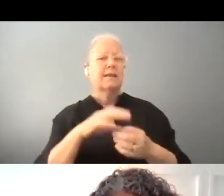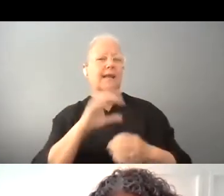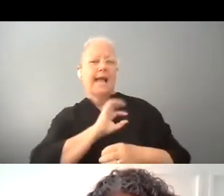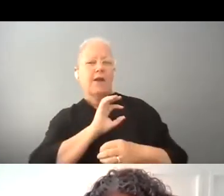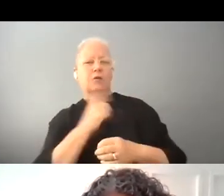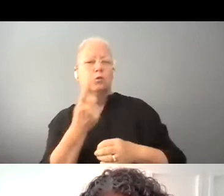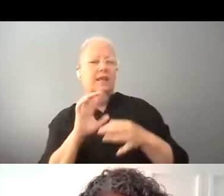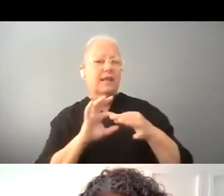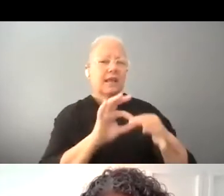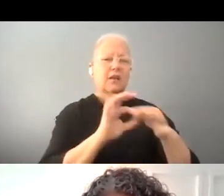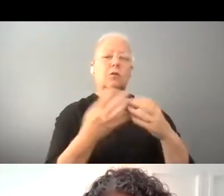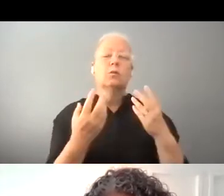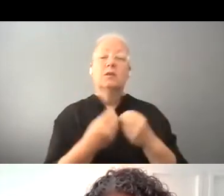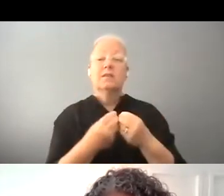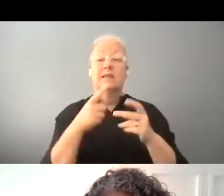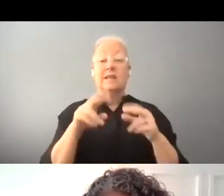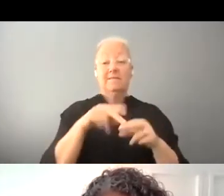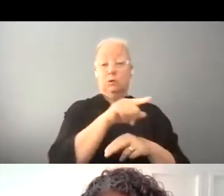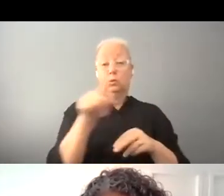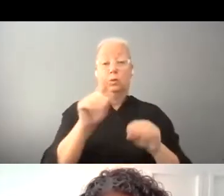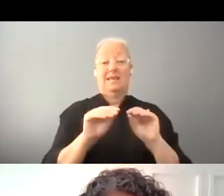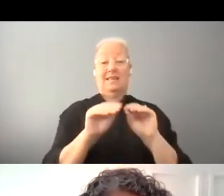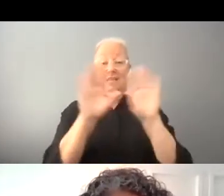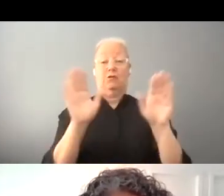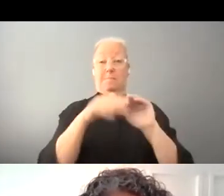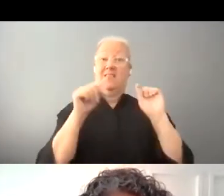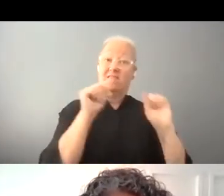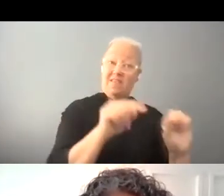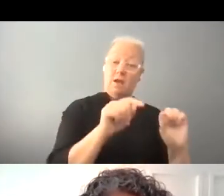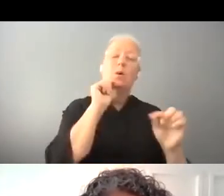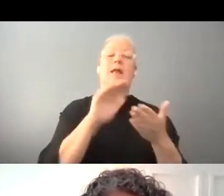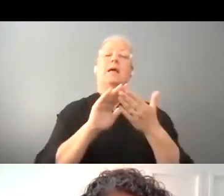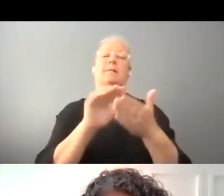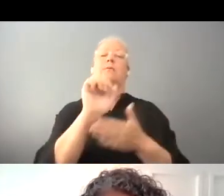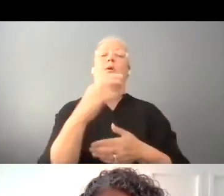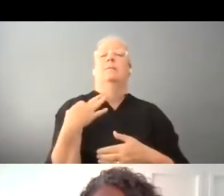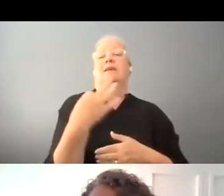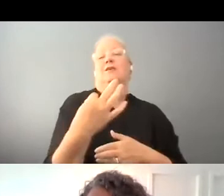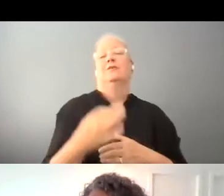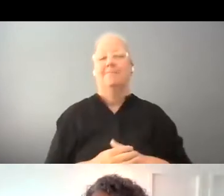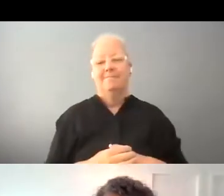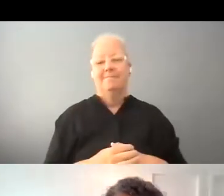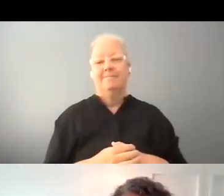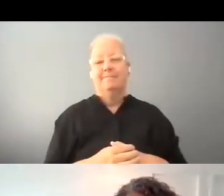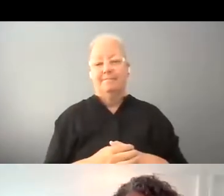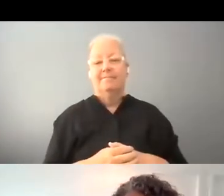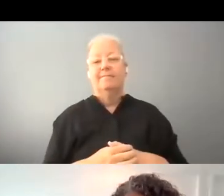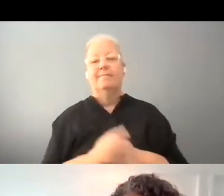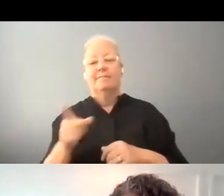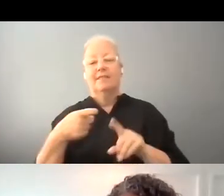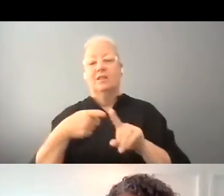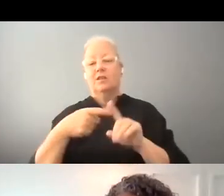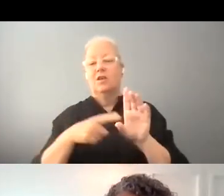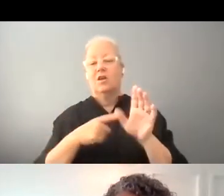So I think if you're very clear about that, that would really help your application. And I just saw a question